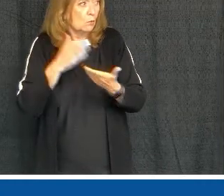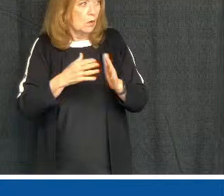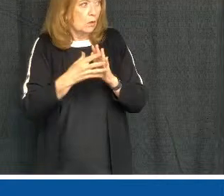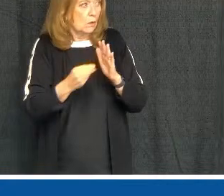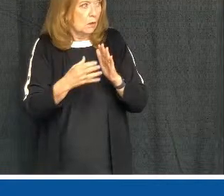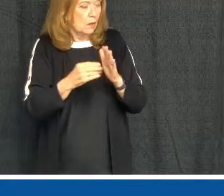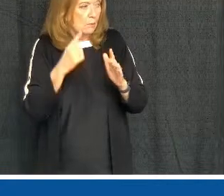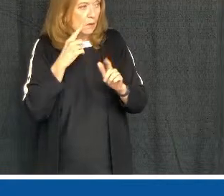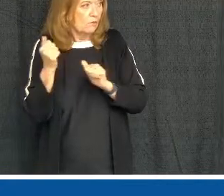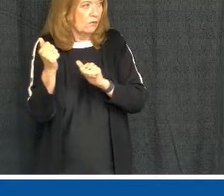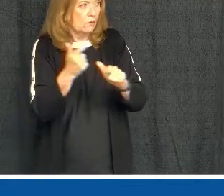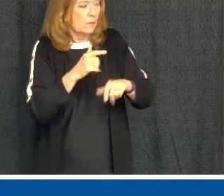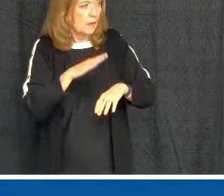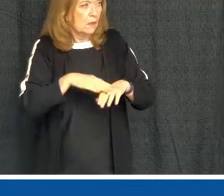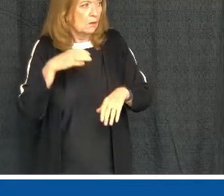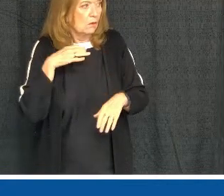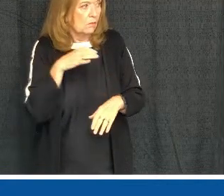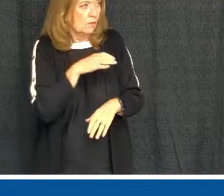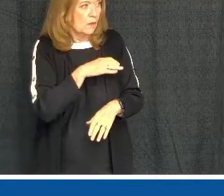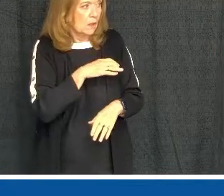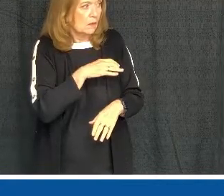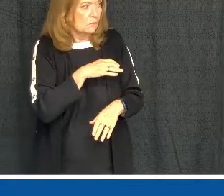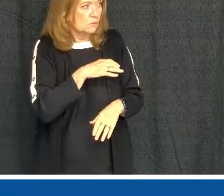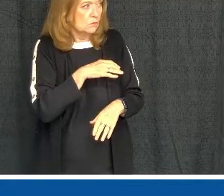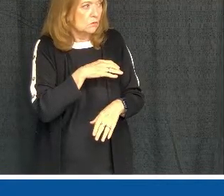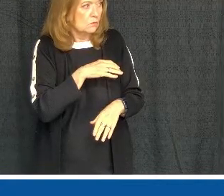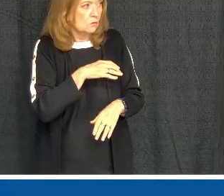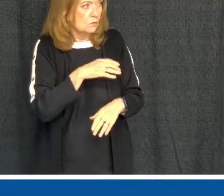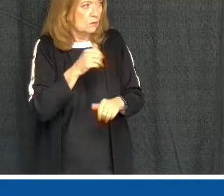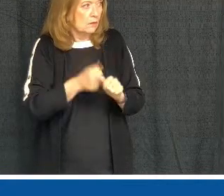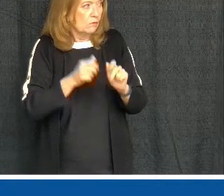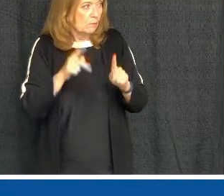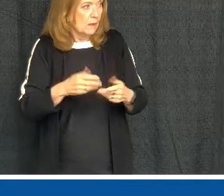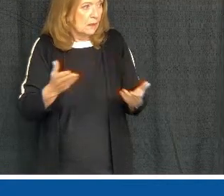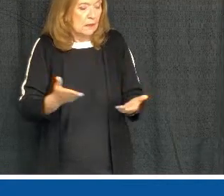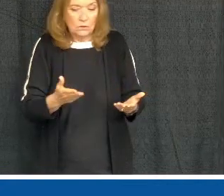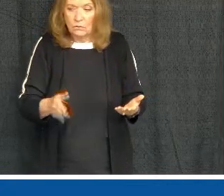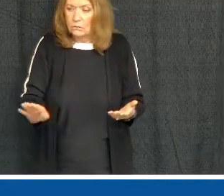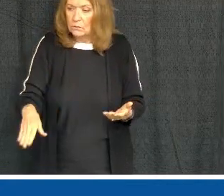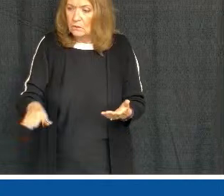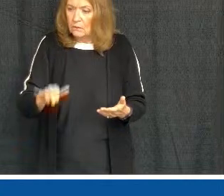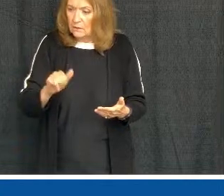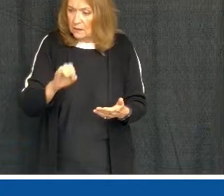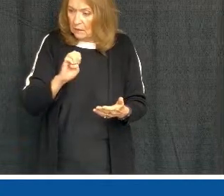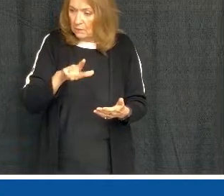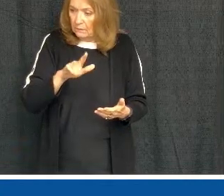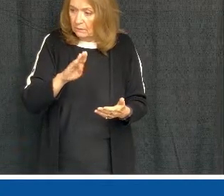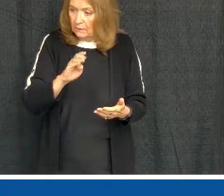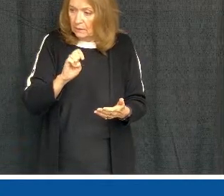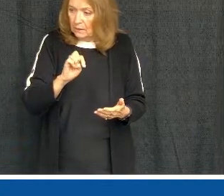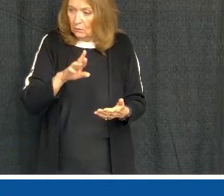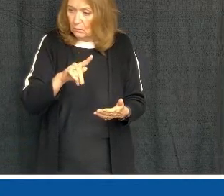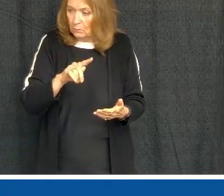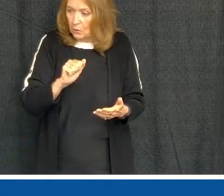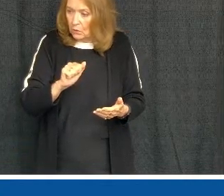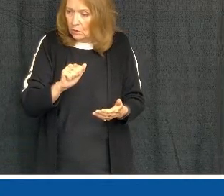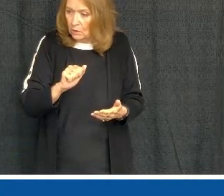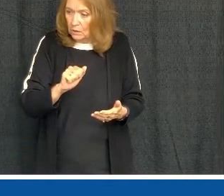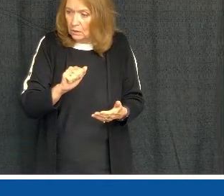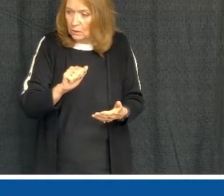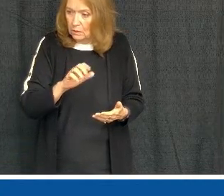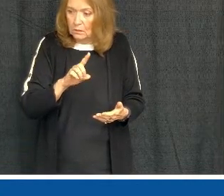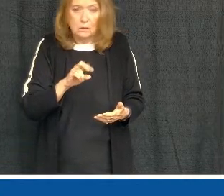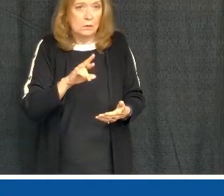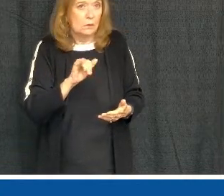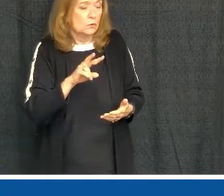on the council, and everybody here. If you'll give that to Lieutenant Gill, he will distribute that. And